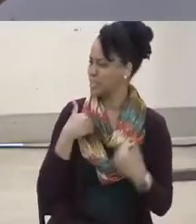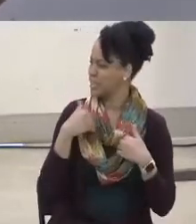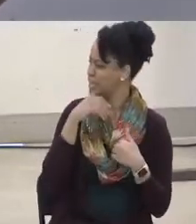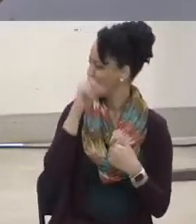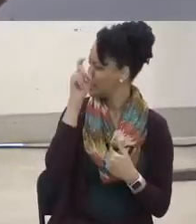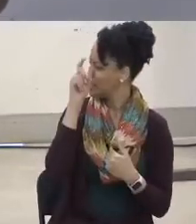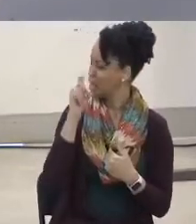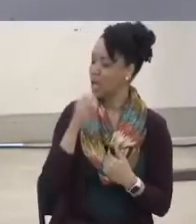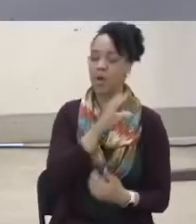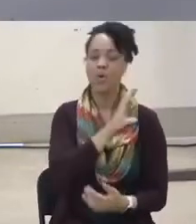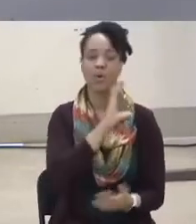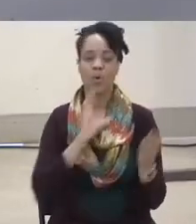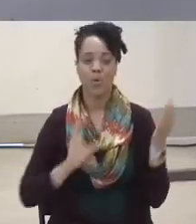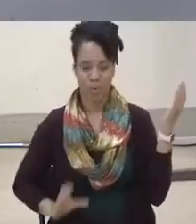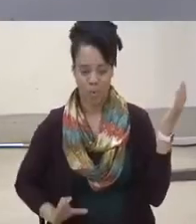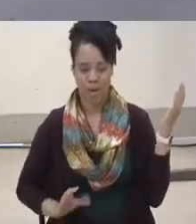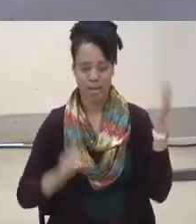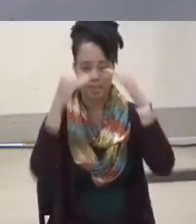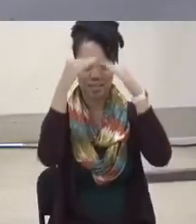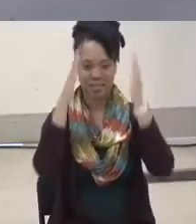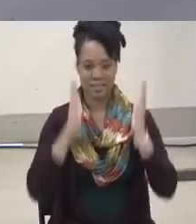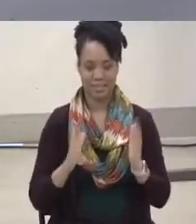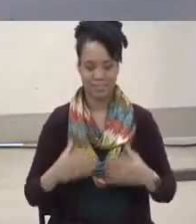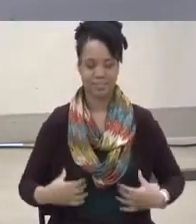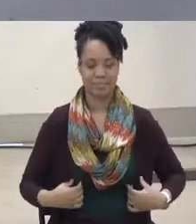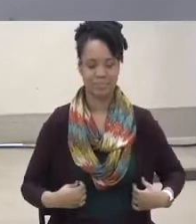quiénes Christ. somos casa? Christ's De house. Cristo.